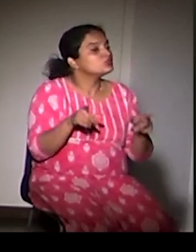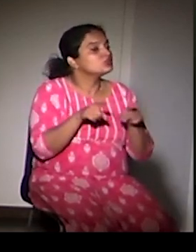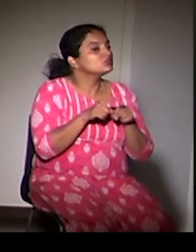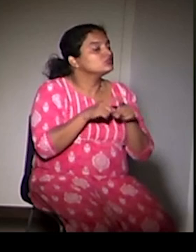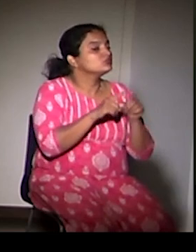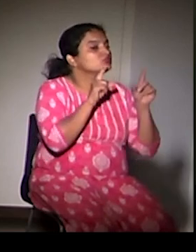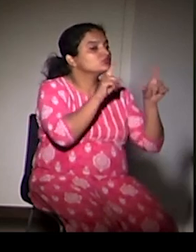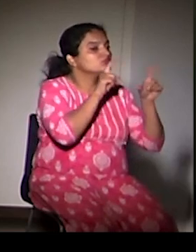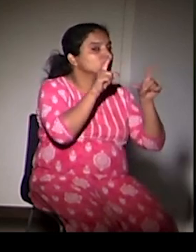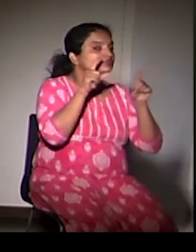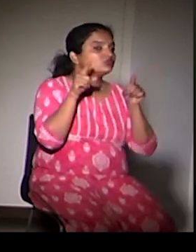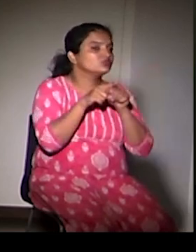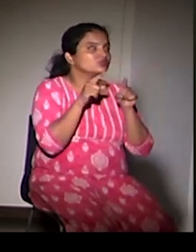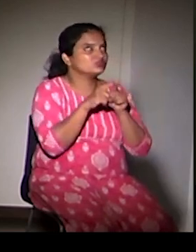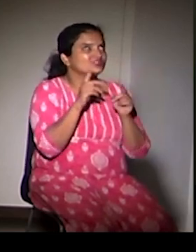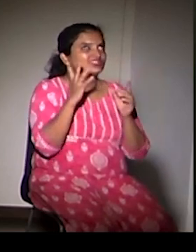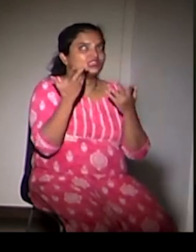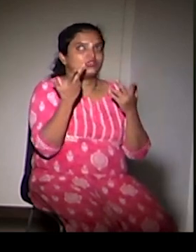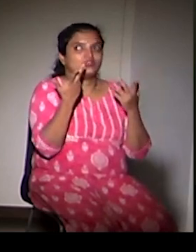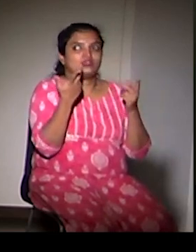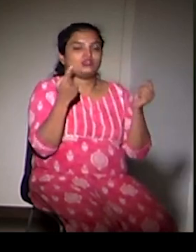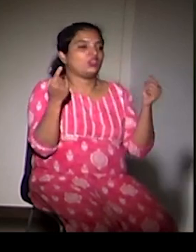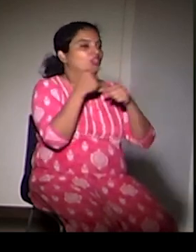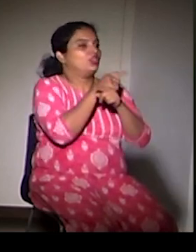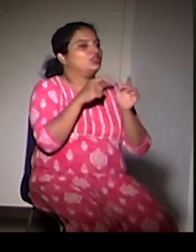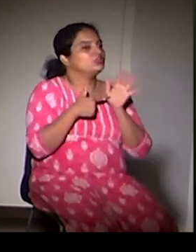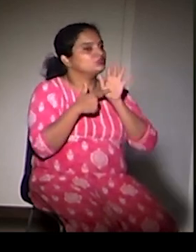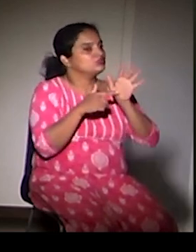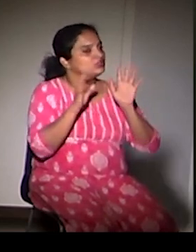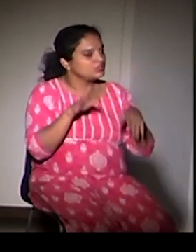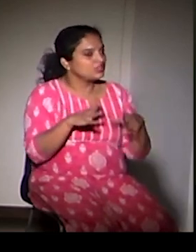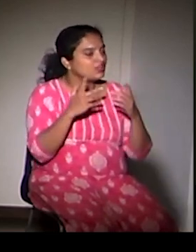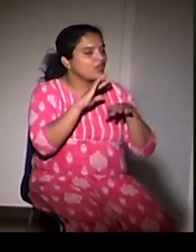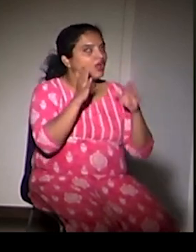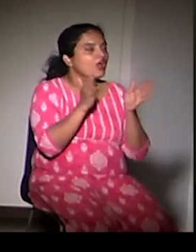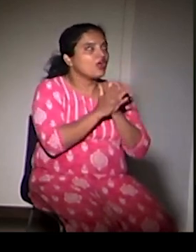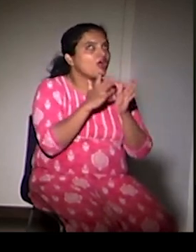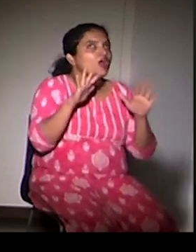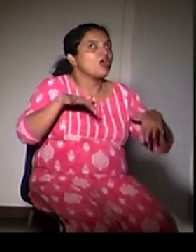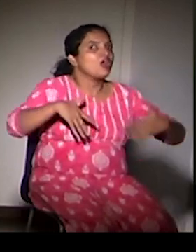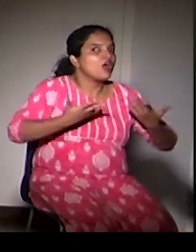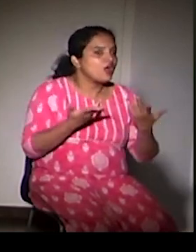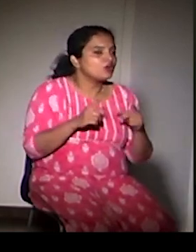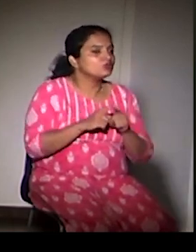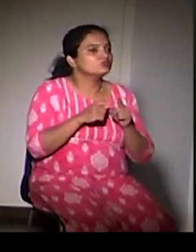perhaps sometimes to give a misleading impression of the totality of